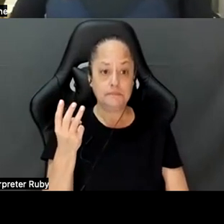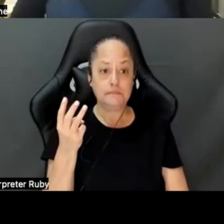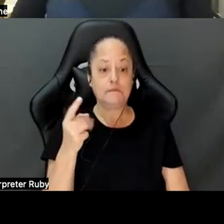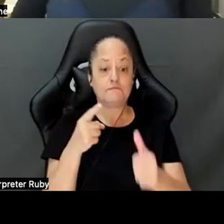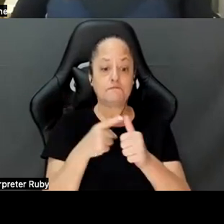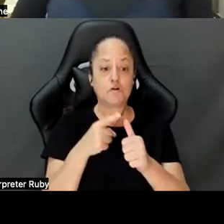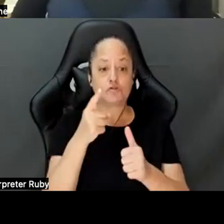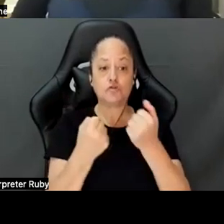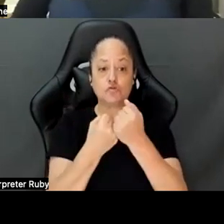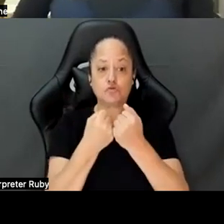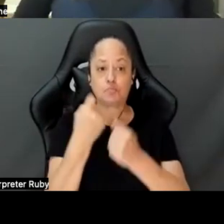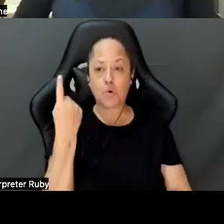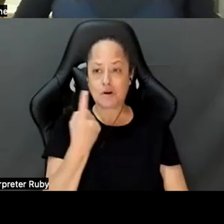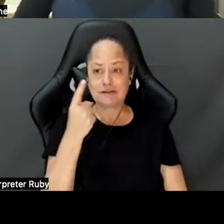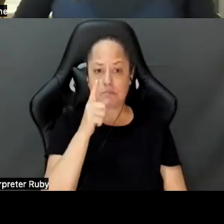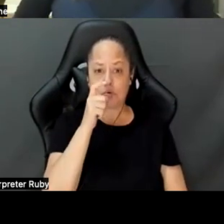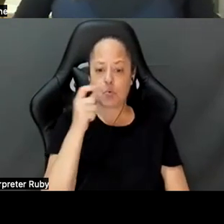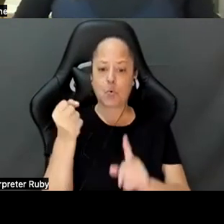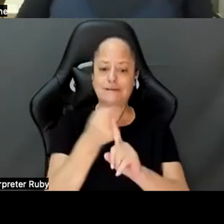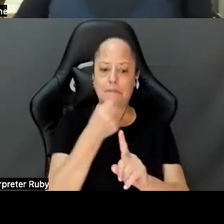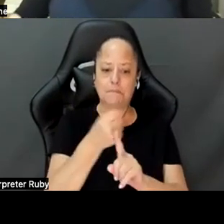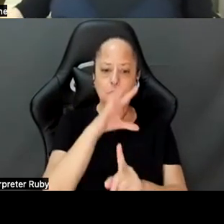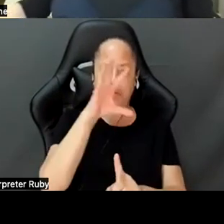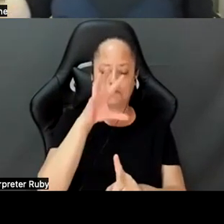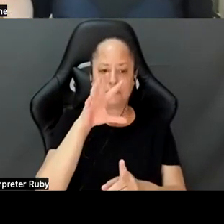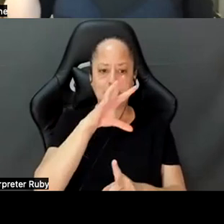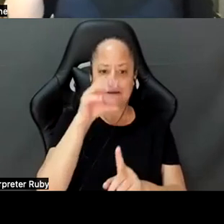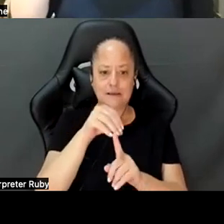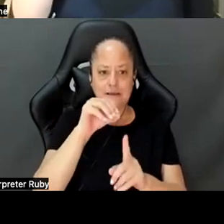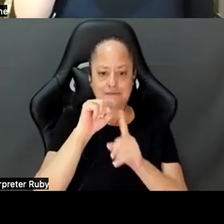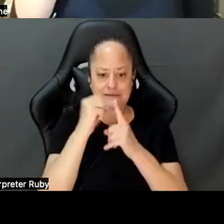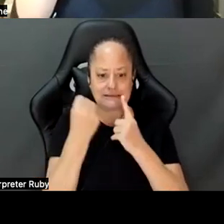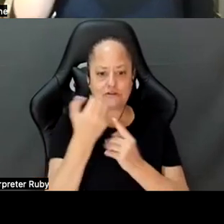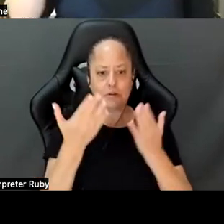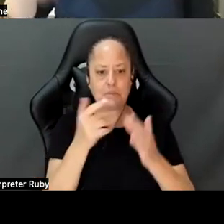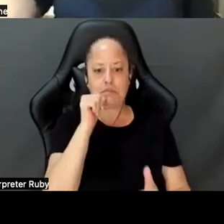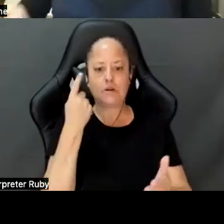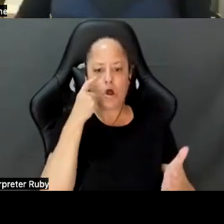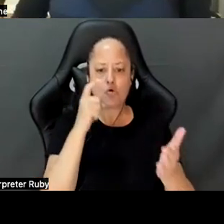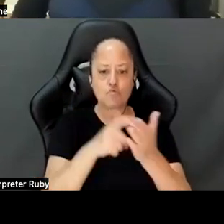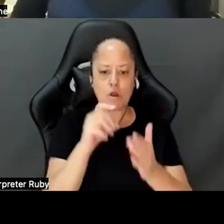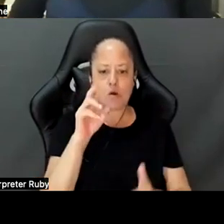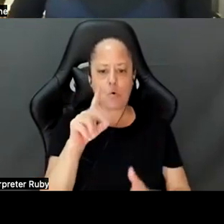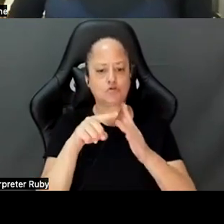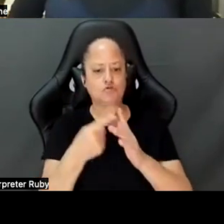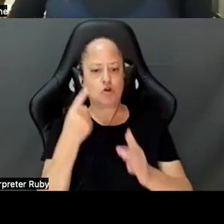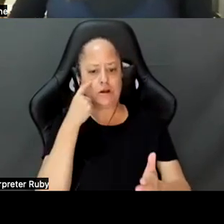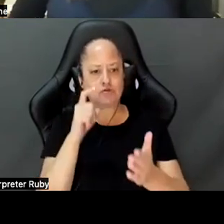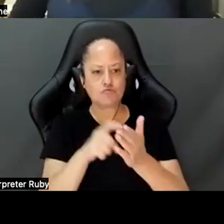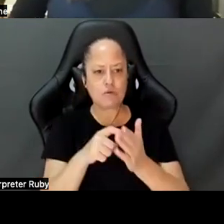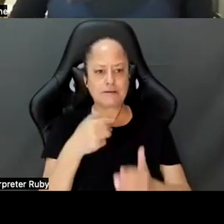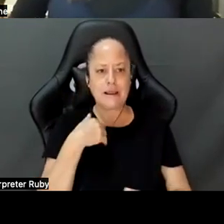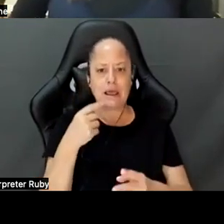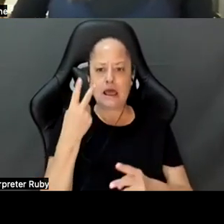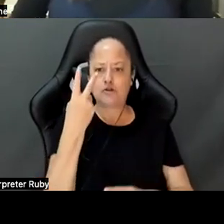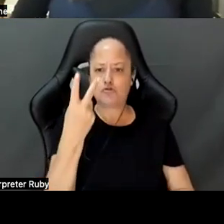supporting somebody who is in an abusive situation and maybe they don't fully recognize it, or they're just starting to recognize it, I had 2